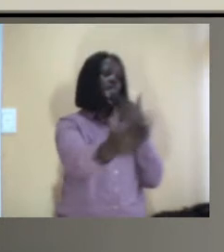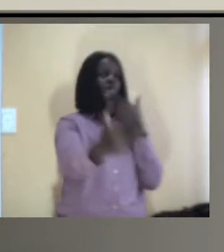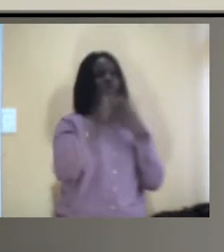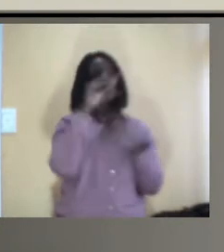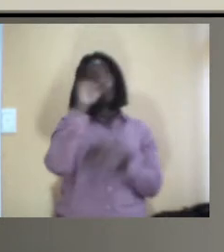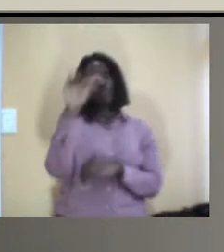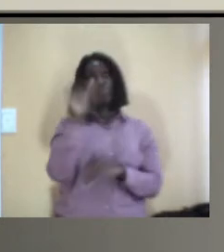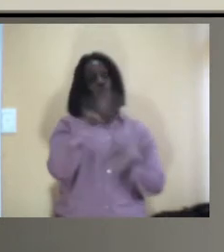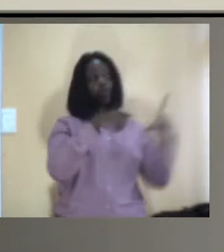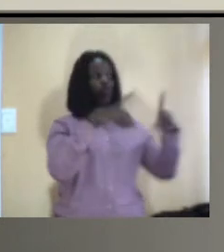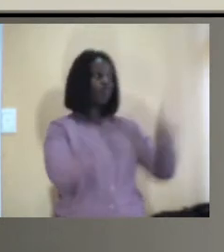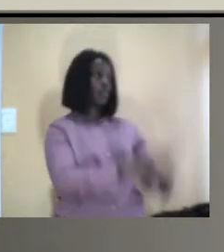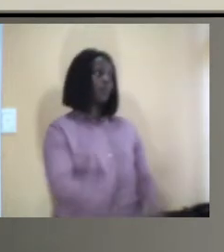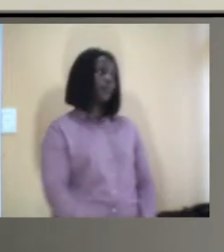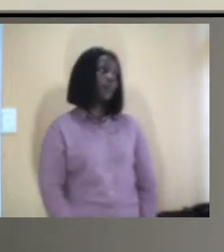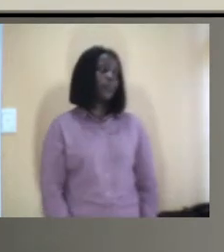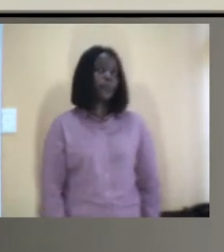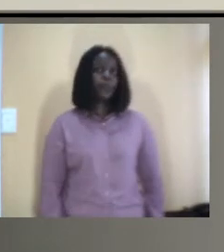mhlali ngaphambili.